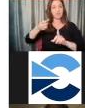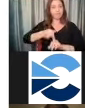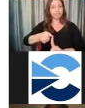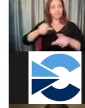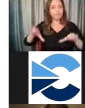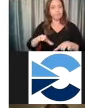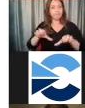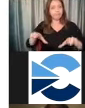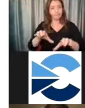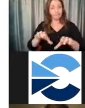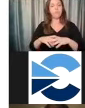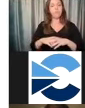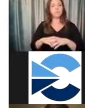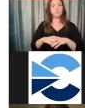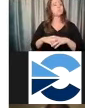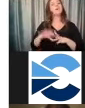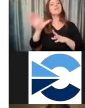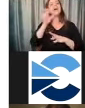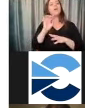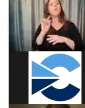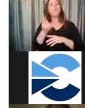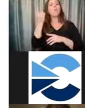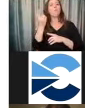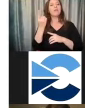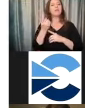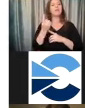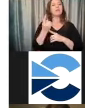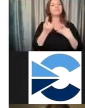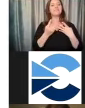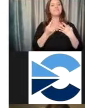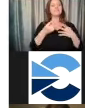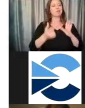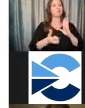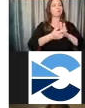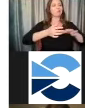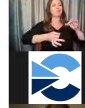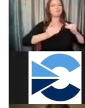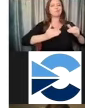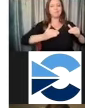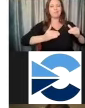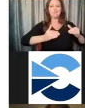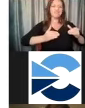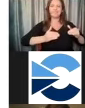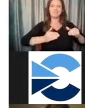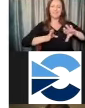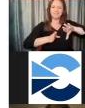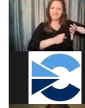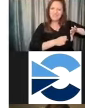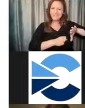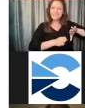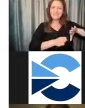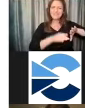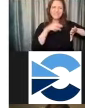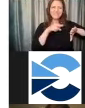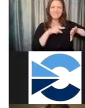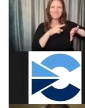want to expand beyond the carceral or criminal justice mechanism of people